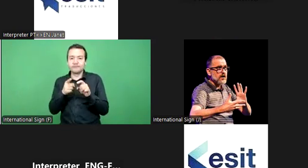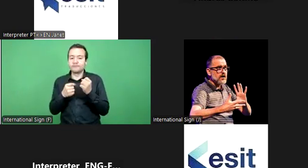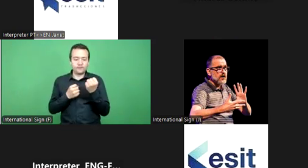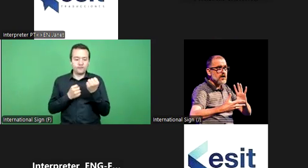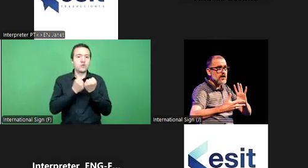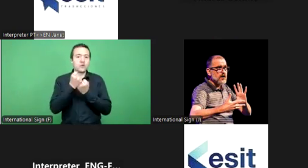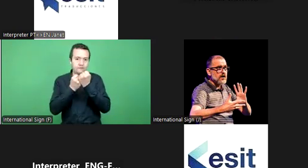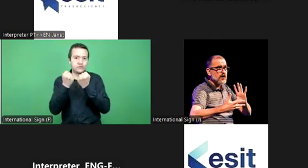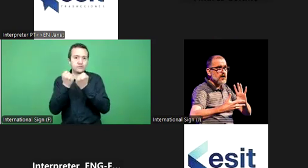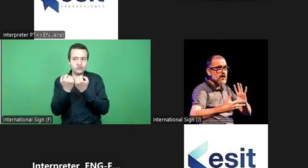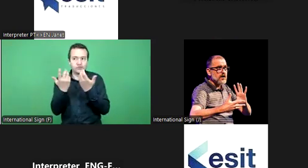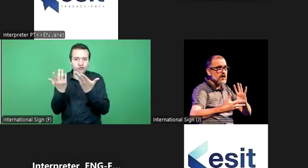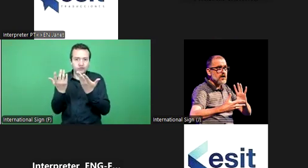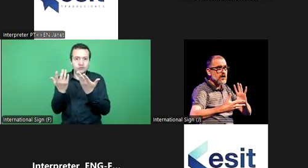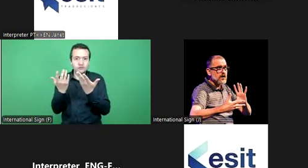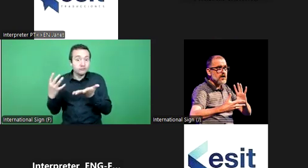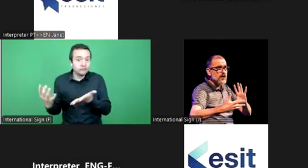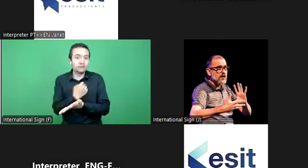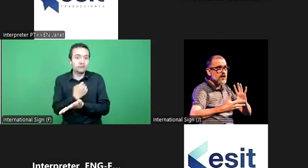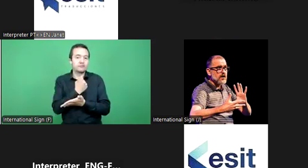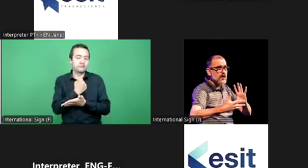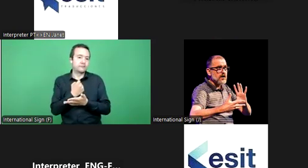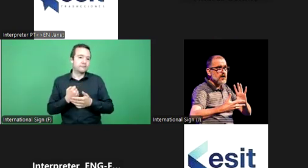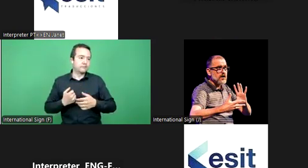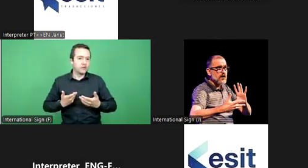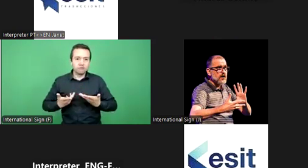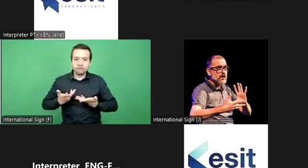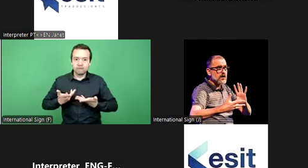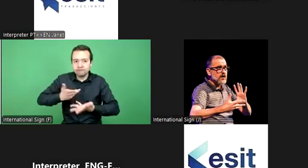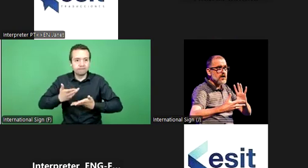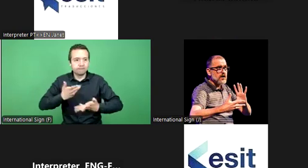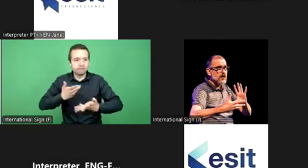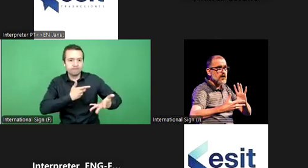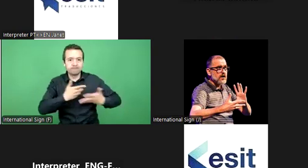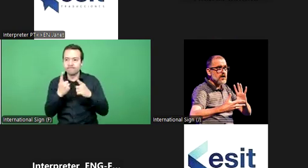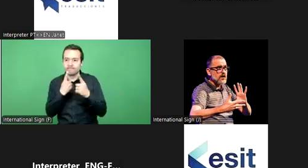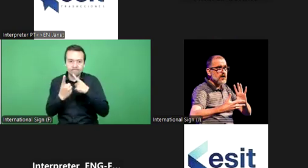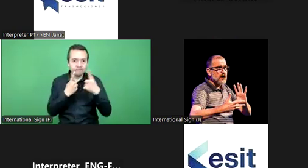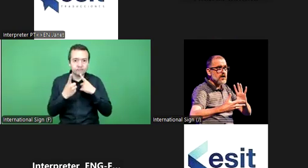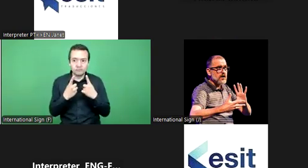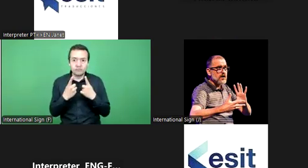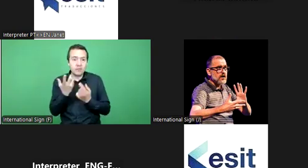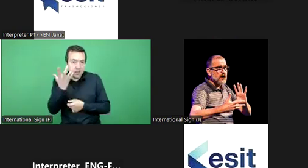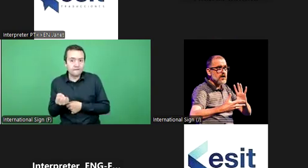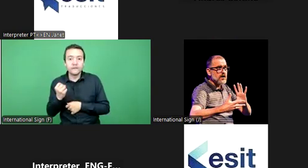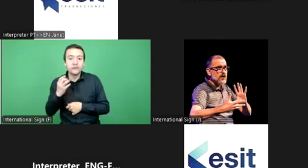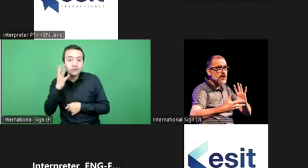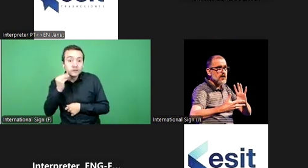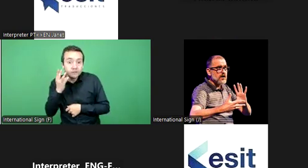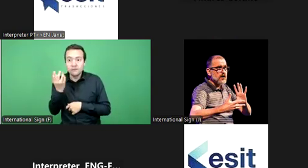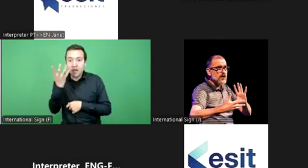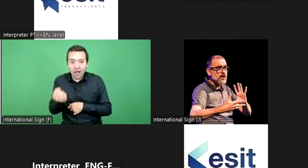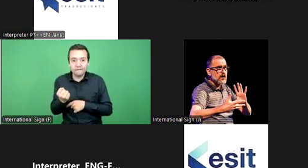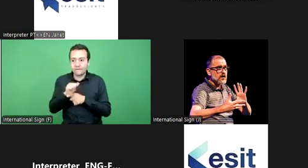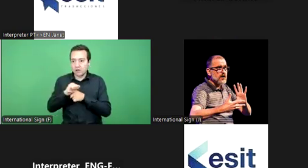share resources, we are able to share expertise, we're able to share best practices, and this undoubtedly will